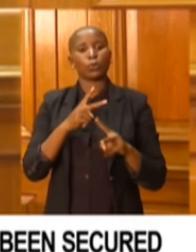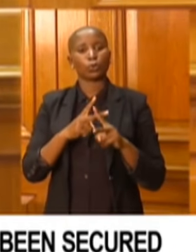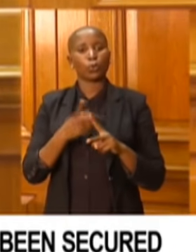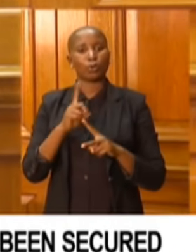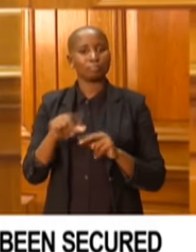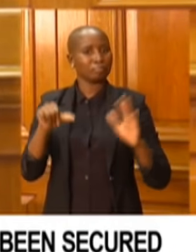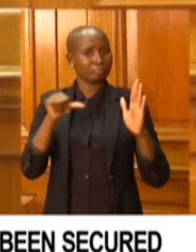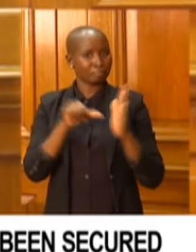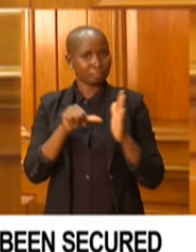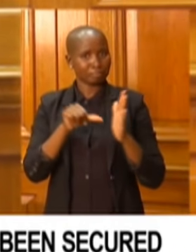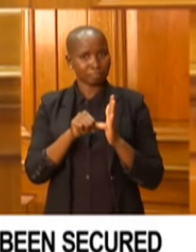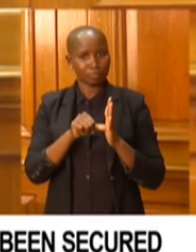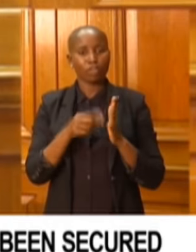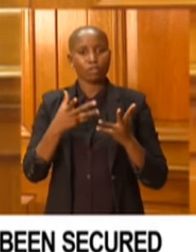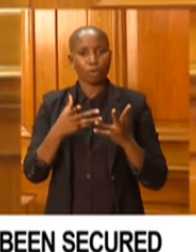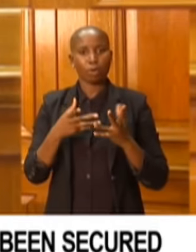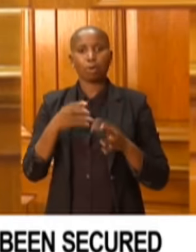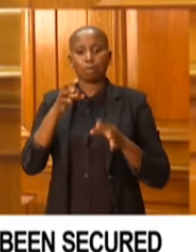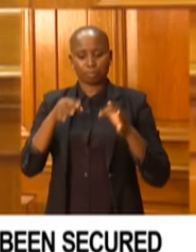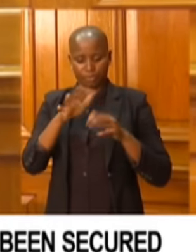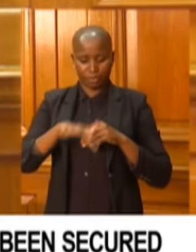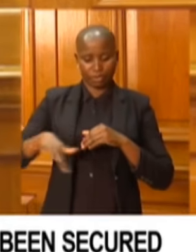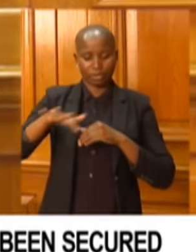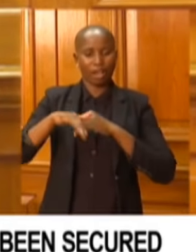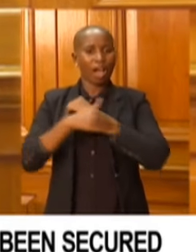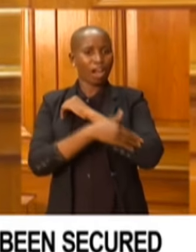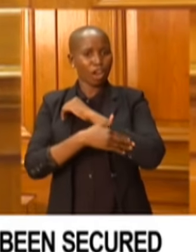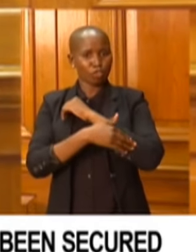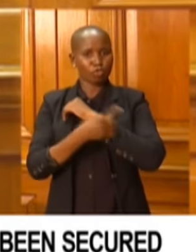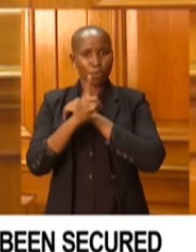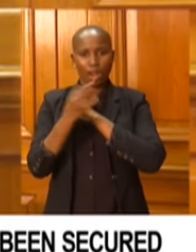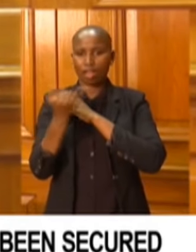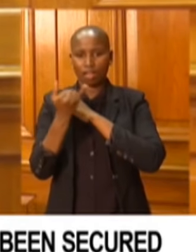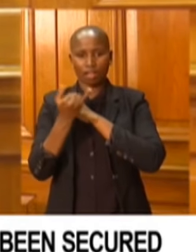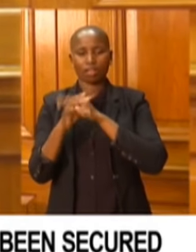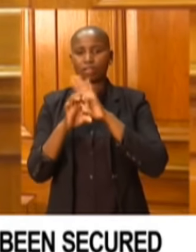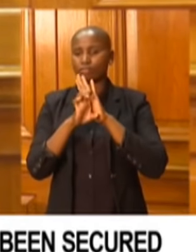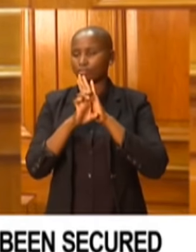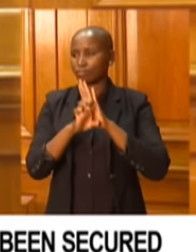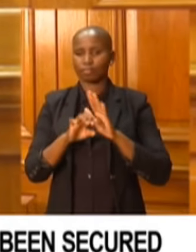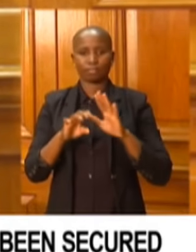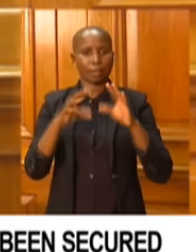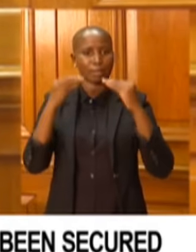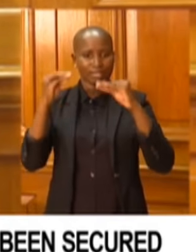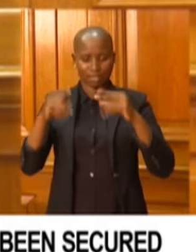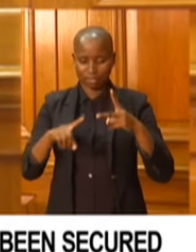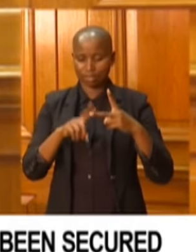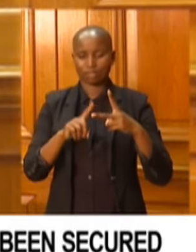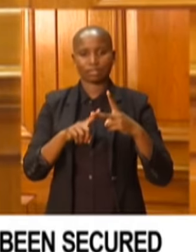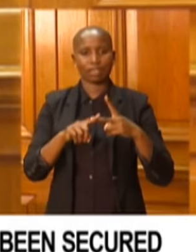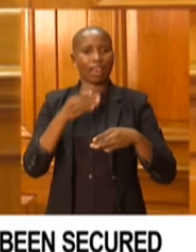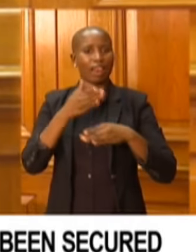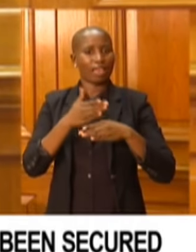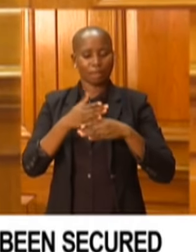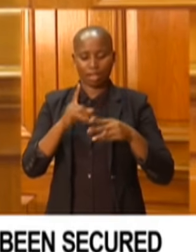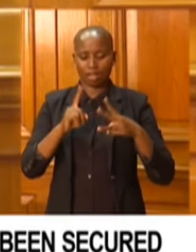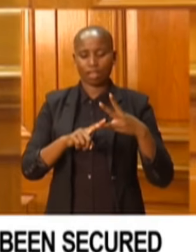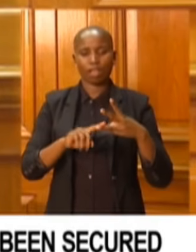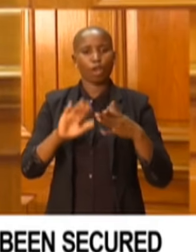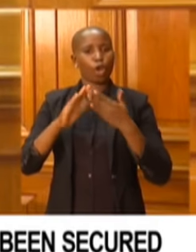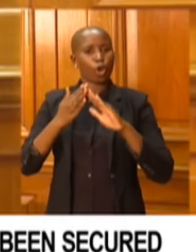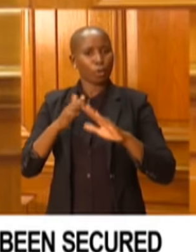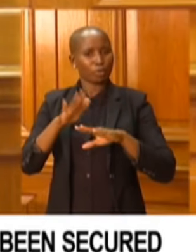in the body politic of our country, which is business, which is labor, which is